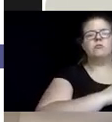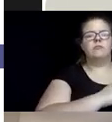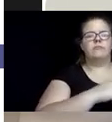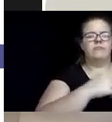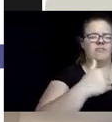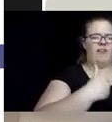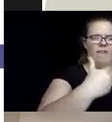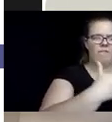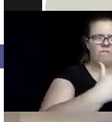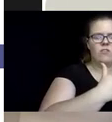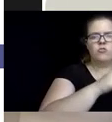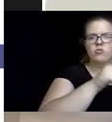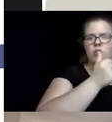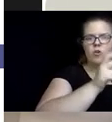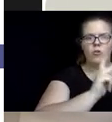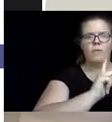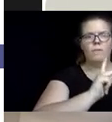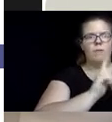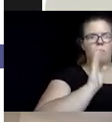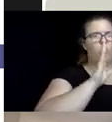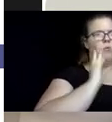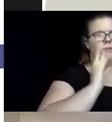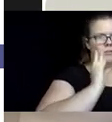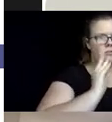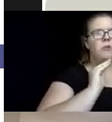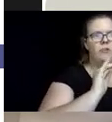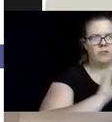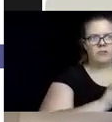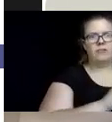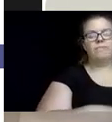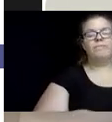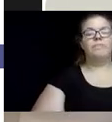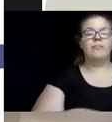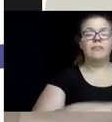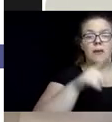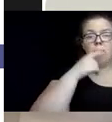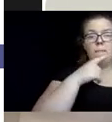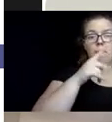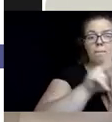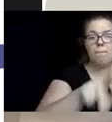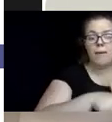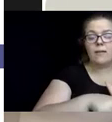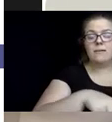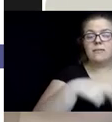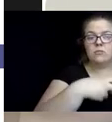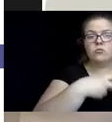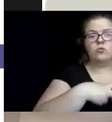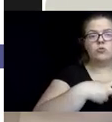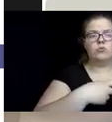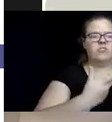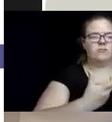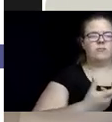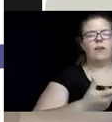that leaves others susceptible to experiencing it. It's a public policy issue, and they're falling short. There's not